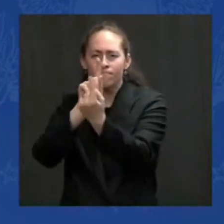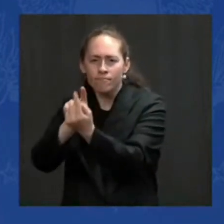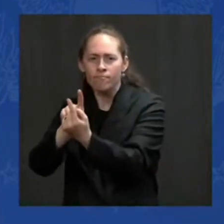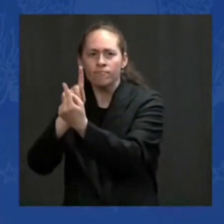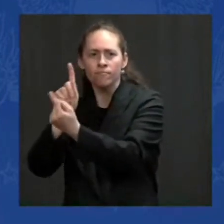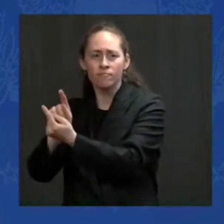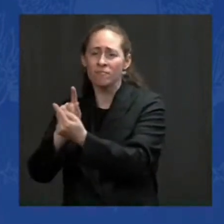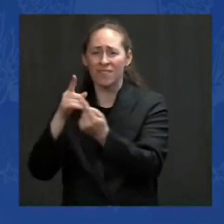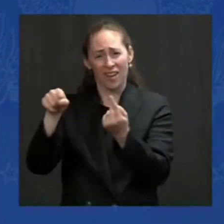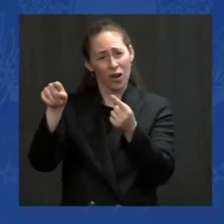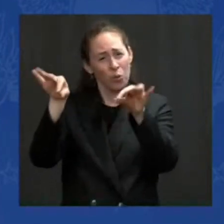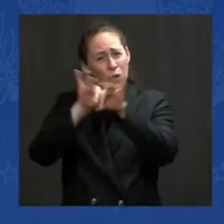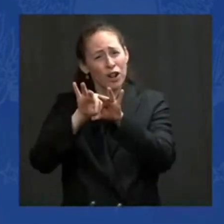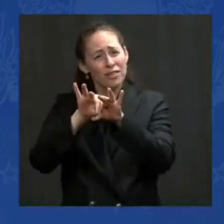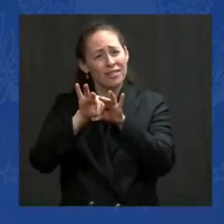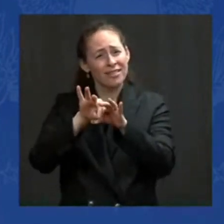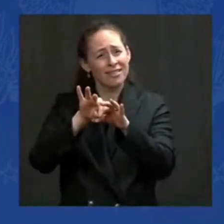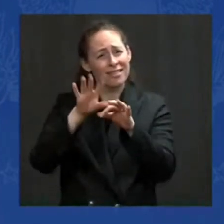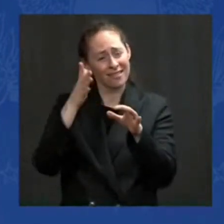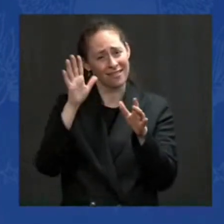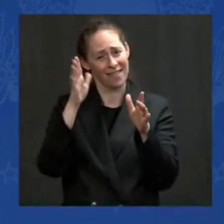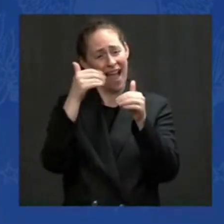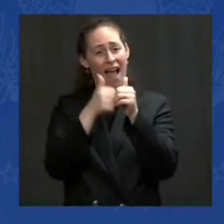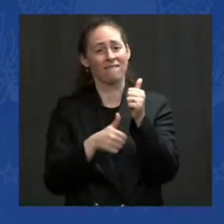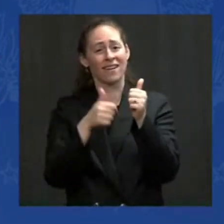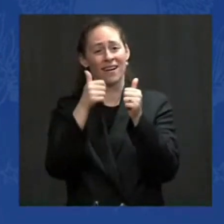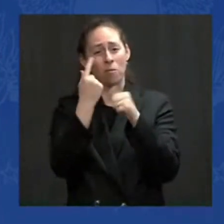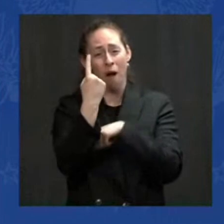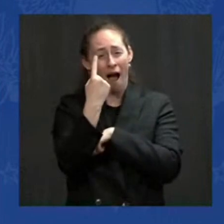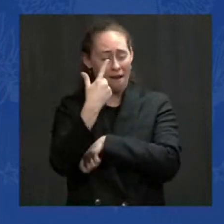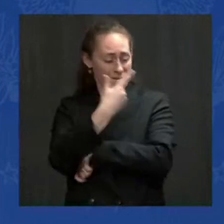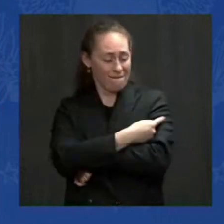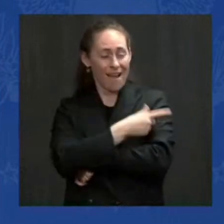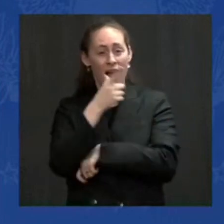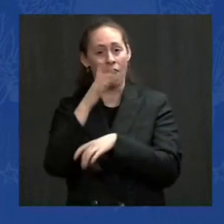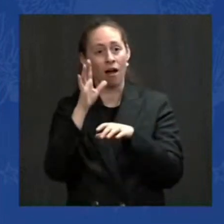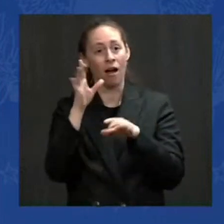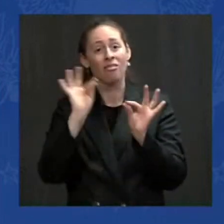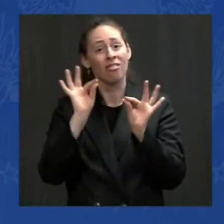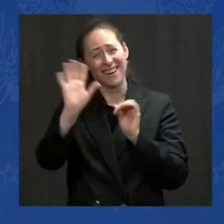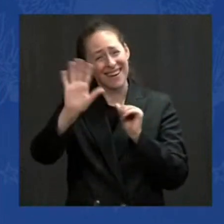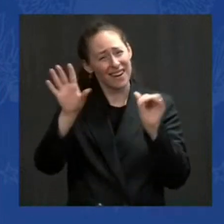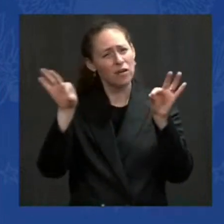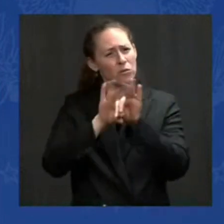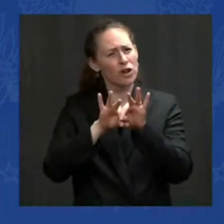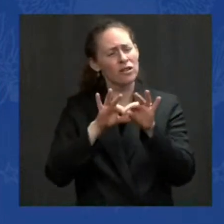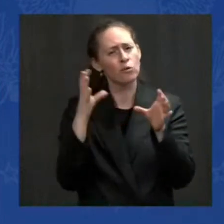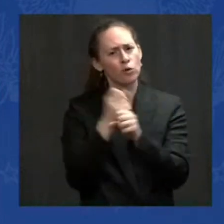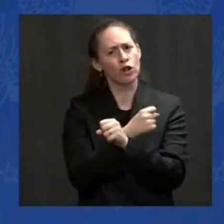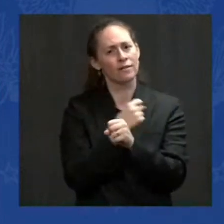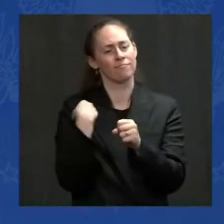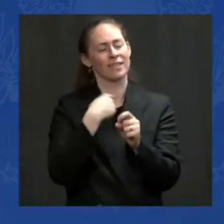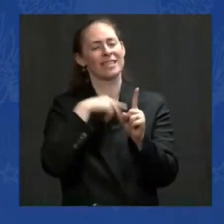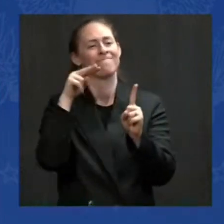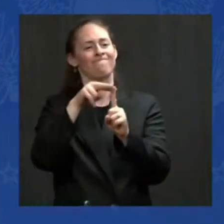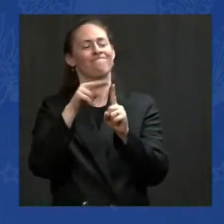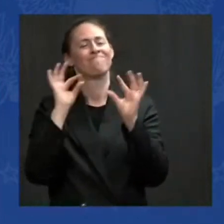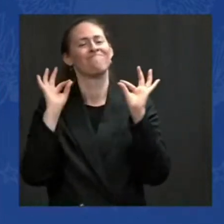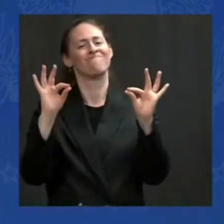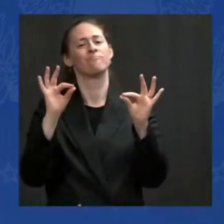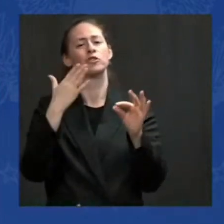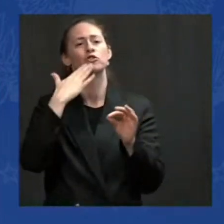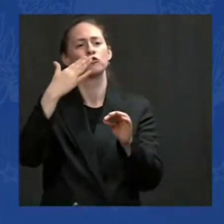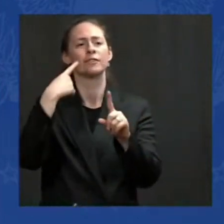effort, and every vaccination is a victory. So we will continue to make vaccination easy and convenient. We're going